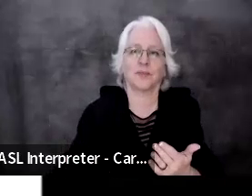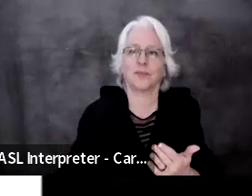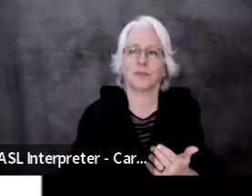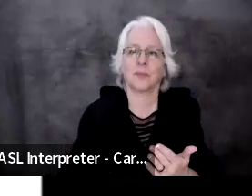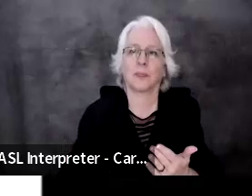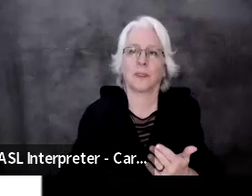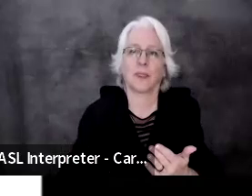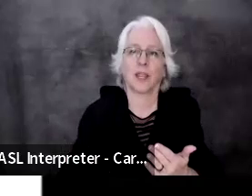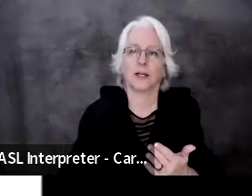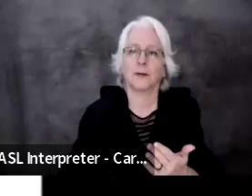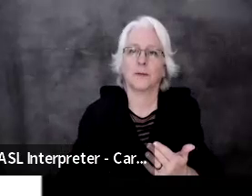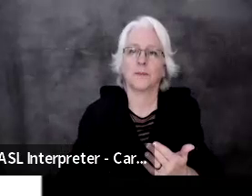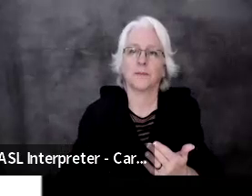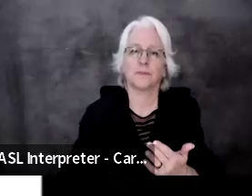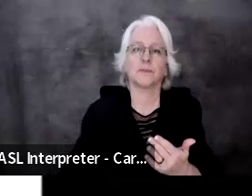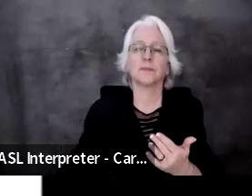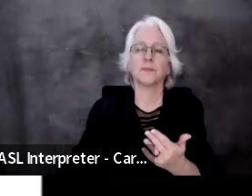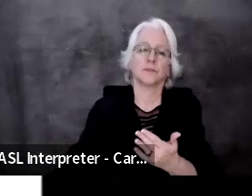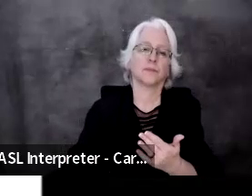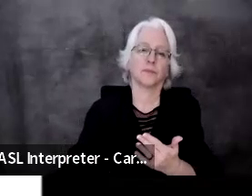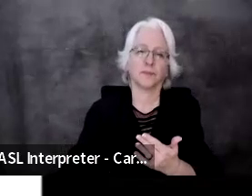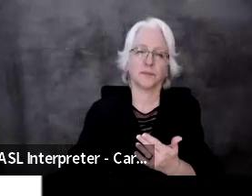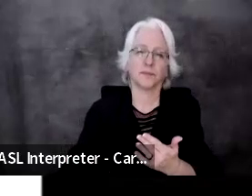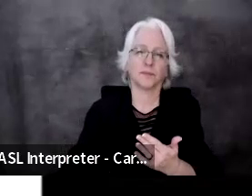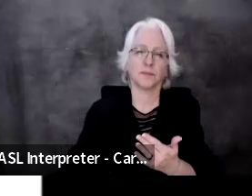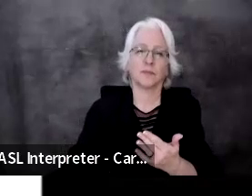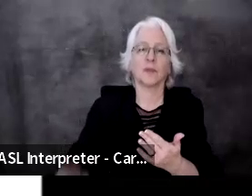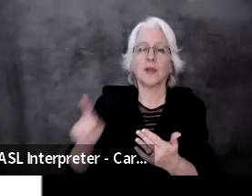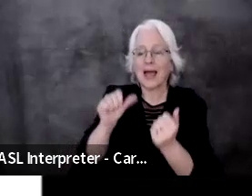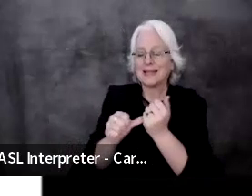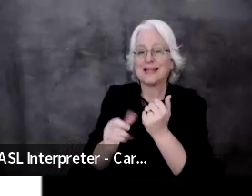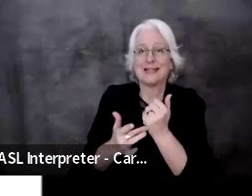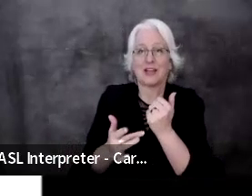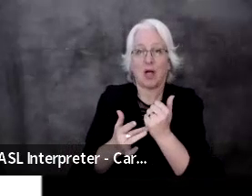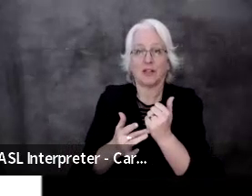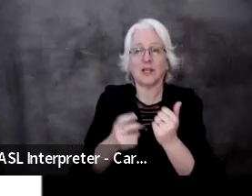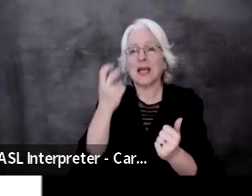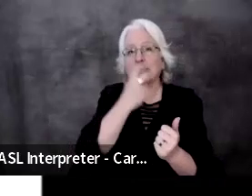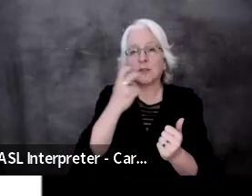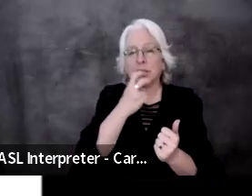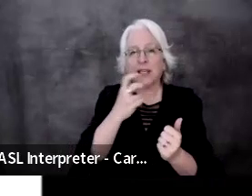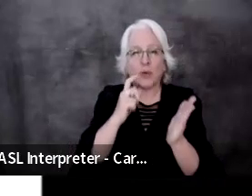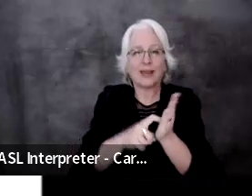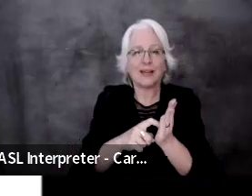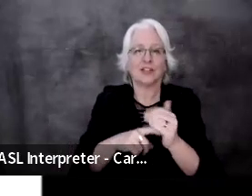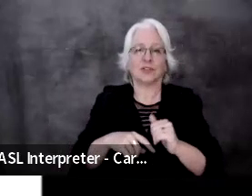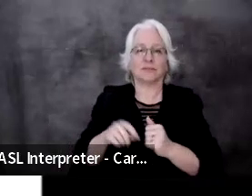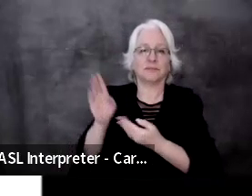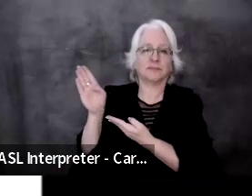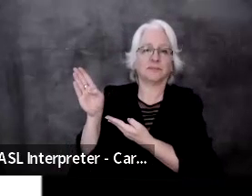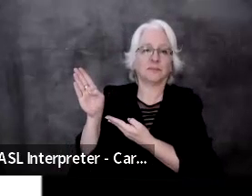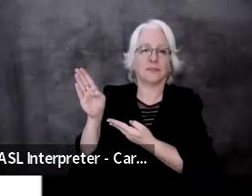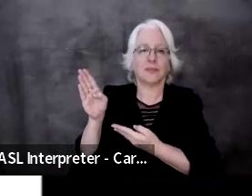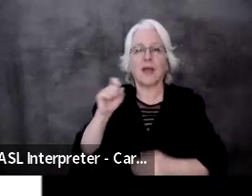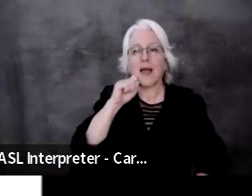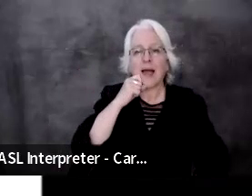things. Assistive technology, speech recognition, right? Tools like Apple Siri and Google Assistant and